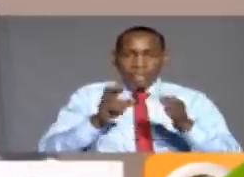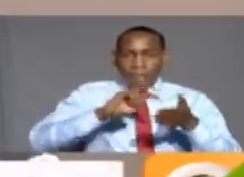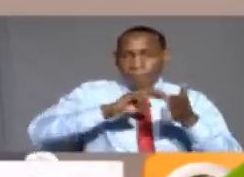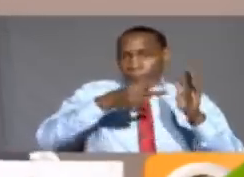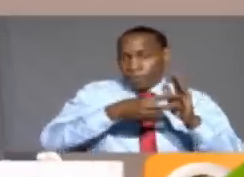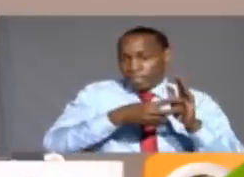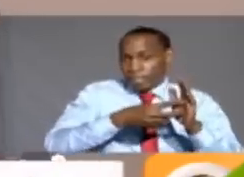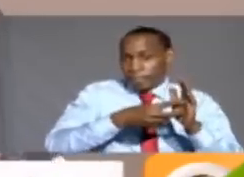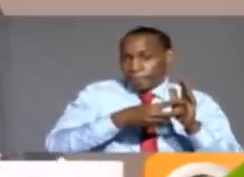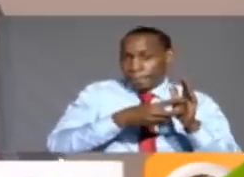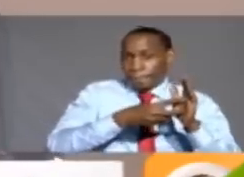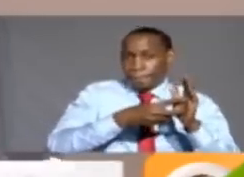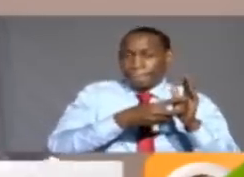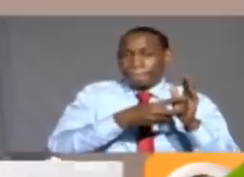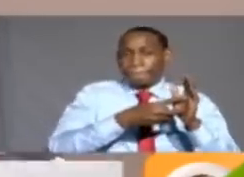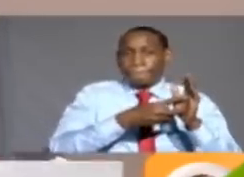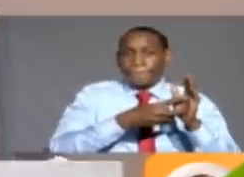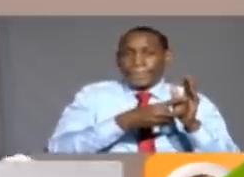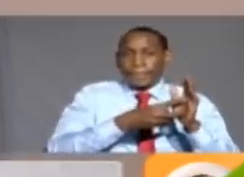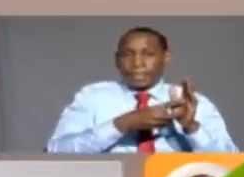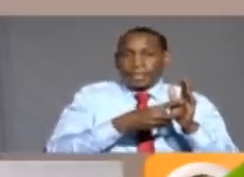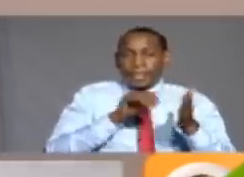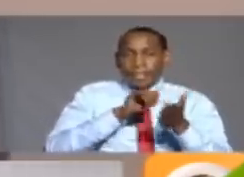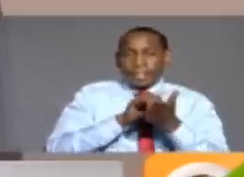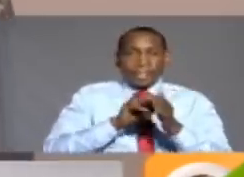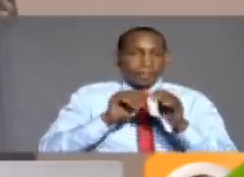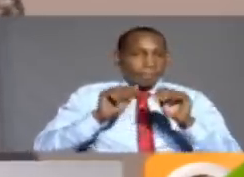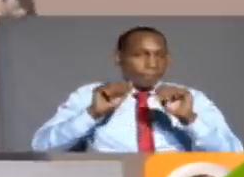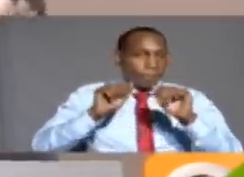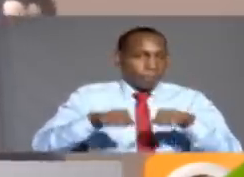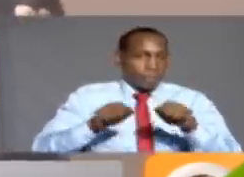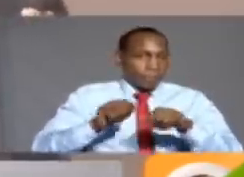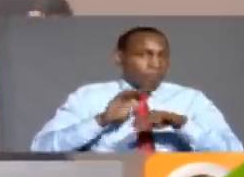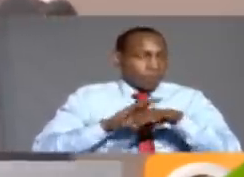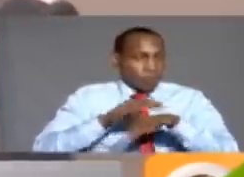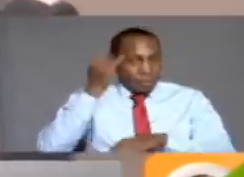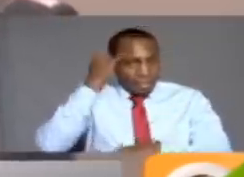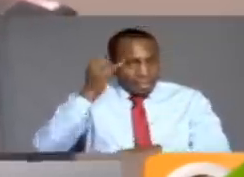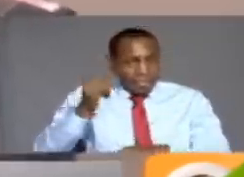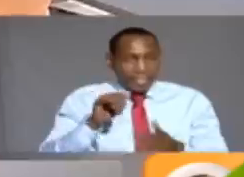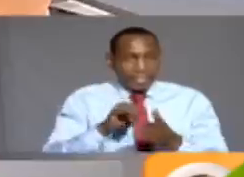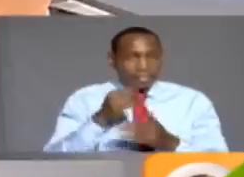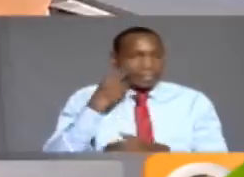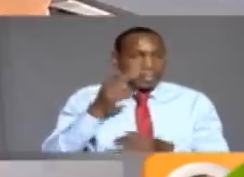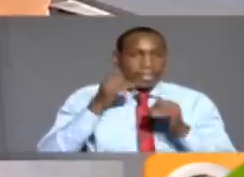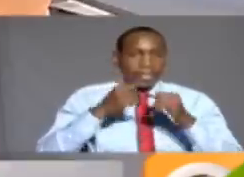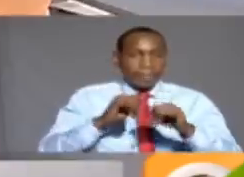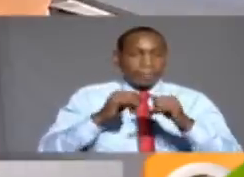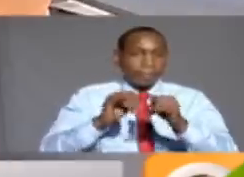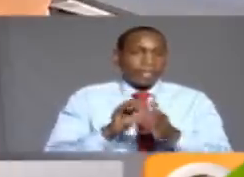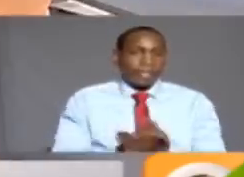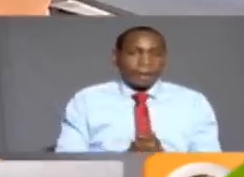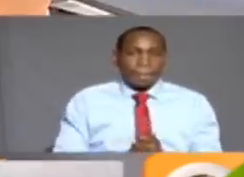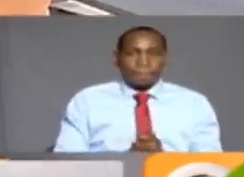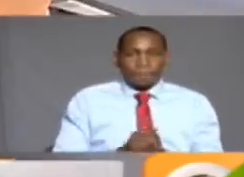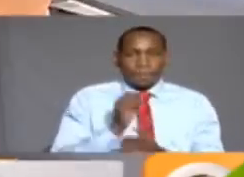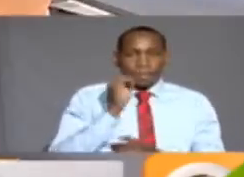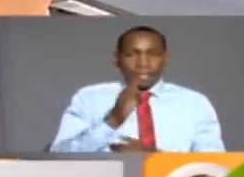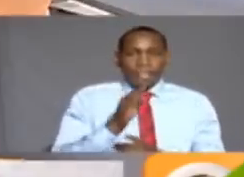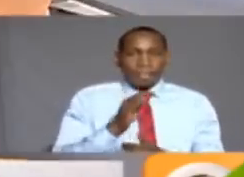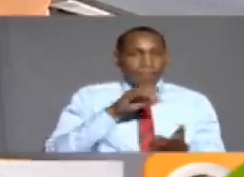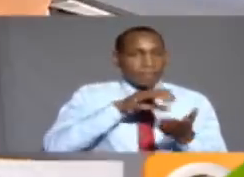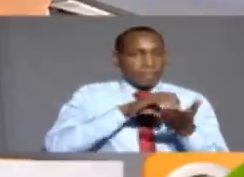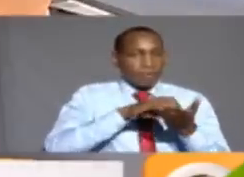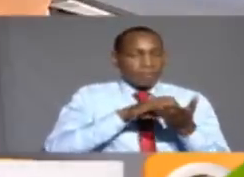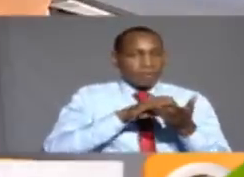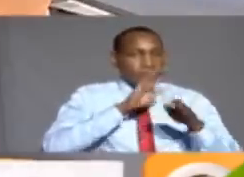you know, and if you asked me, actually, that could be a good thing so that you look and see the implementation. If things are very bad, if things are very bad on the ground, as